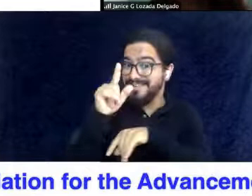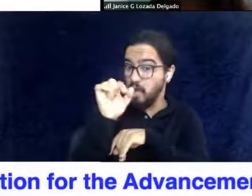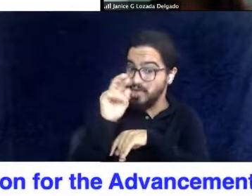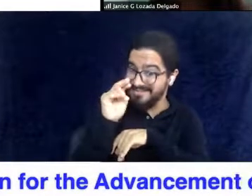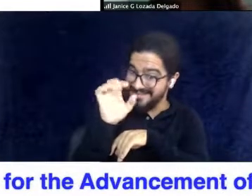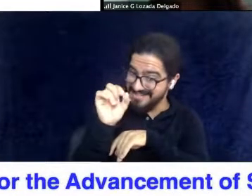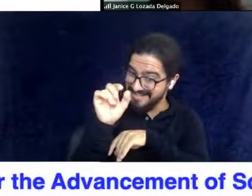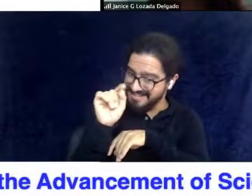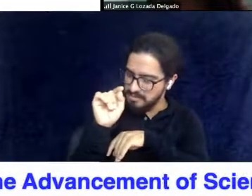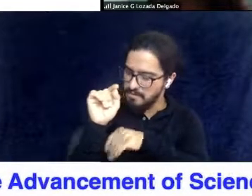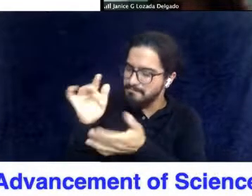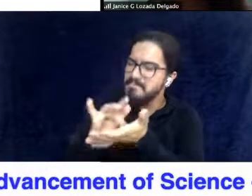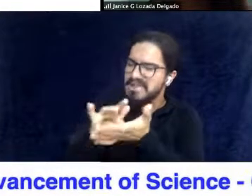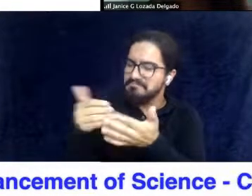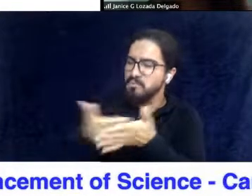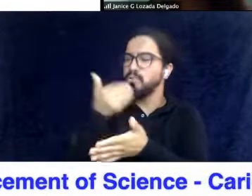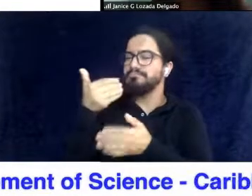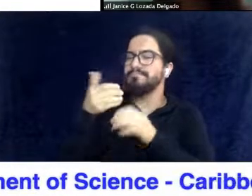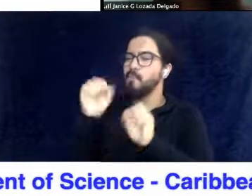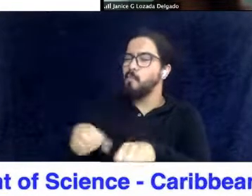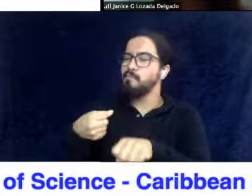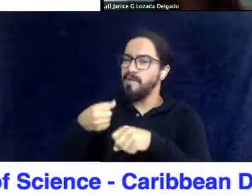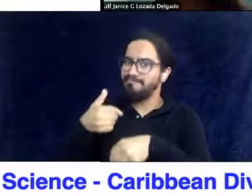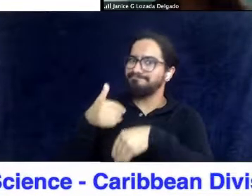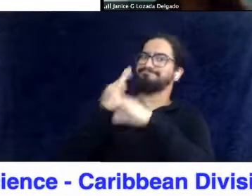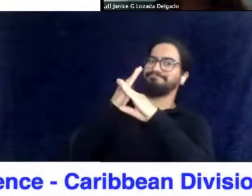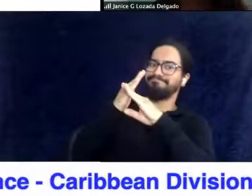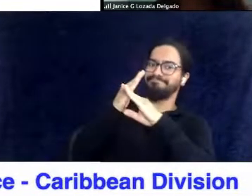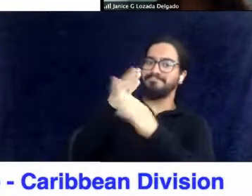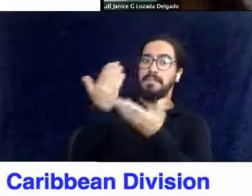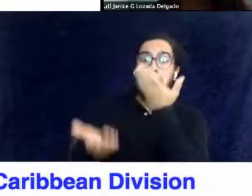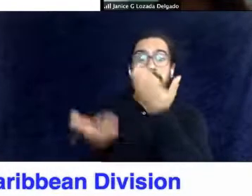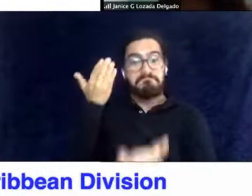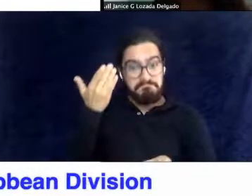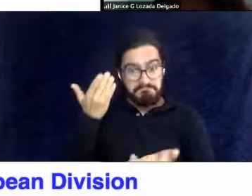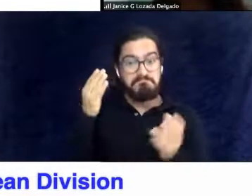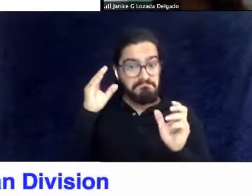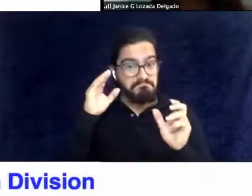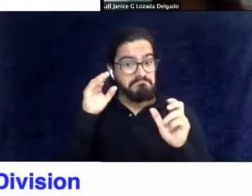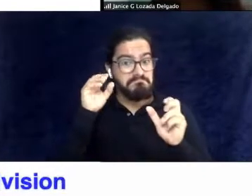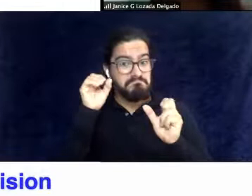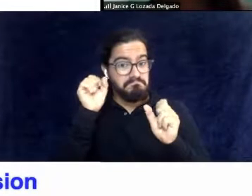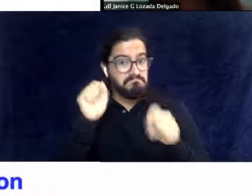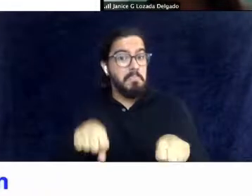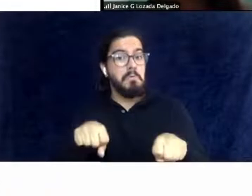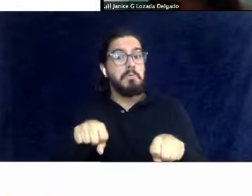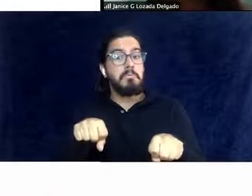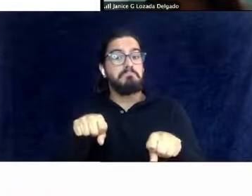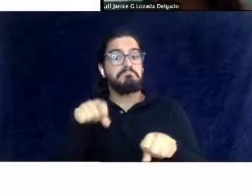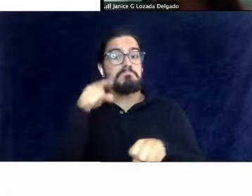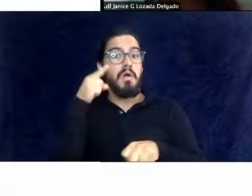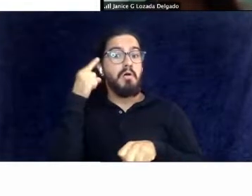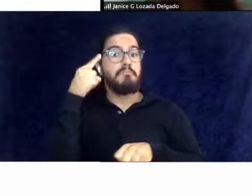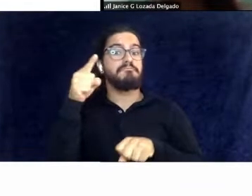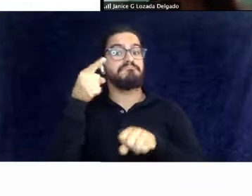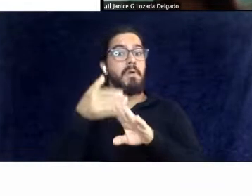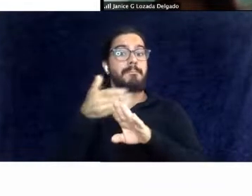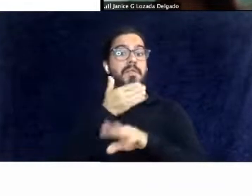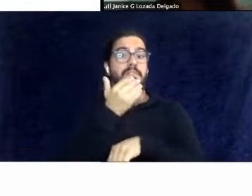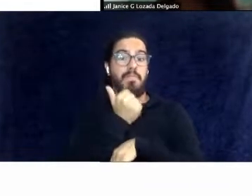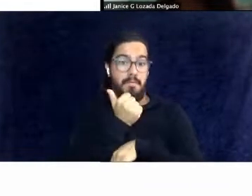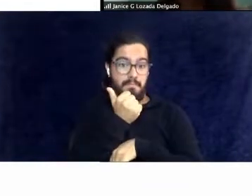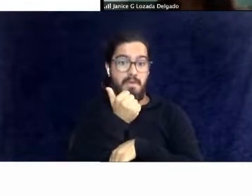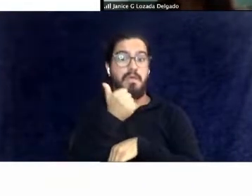novel pharmacological approach for the treatment of diabetes and the prevention of type 2 diabetes. Thank